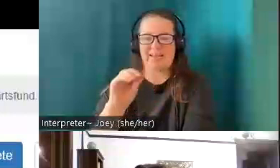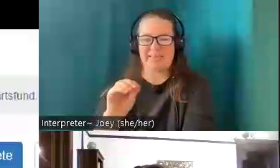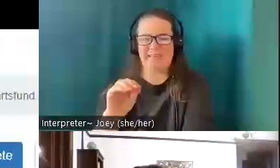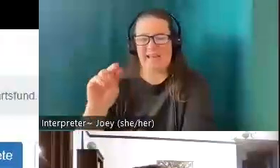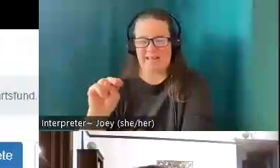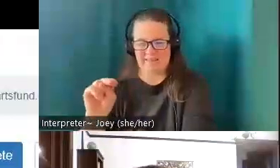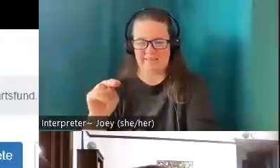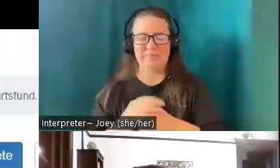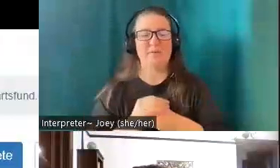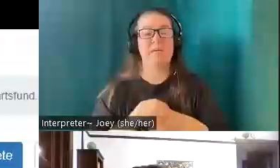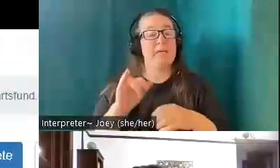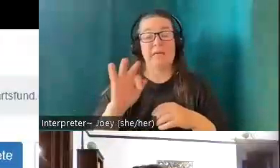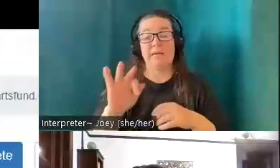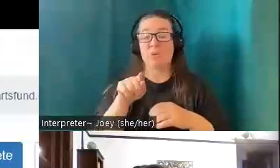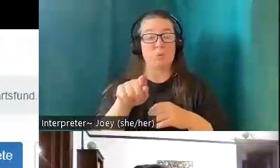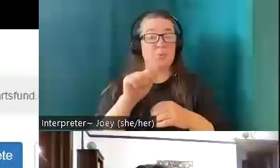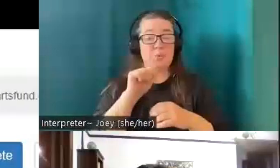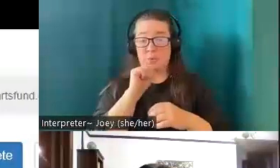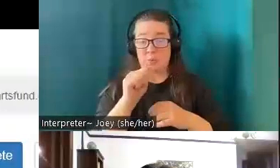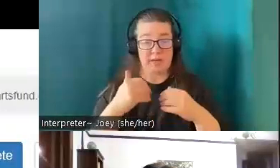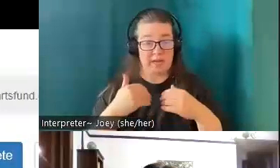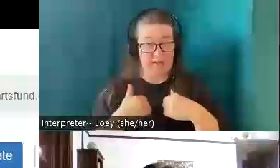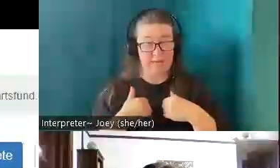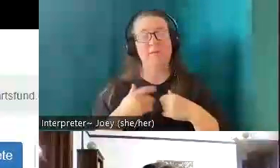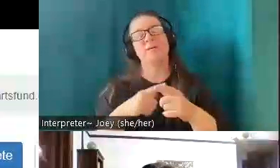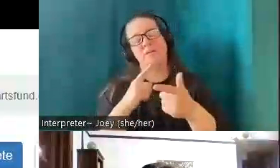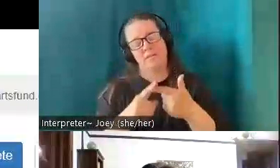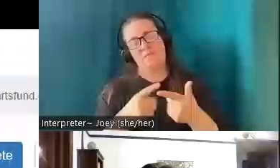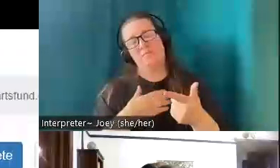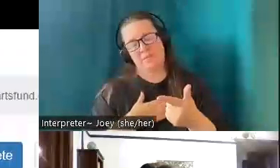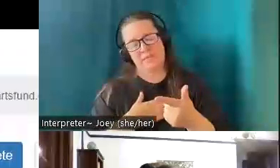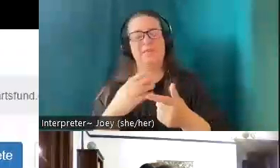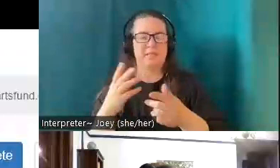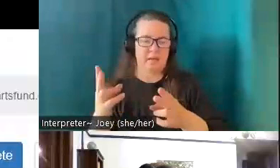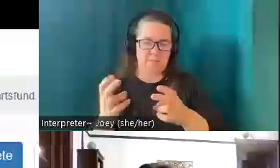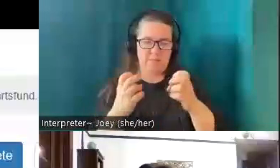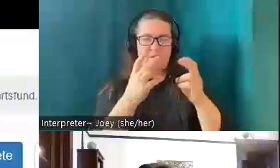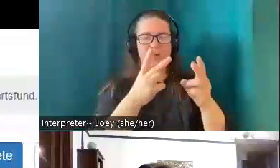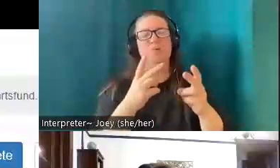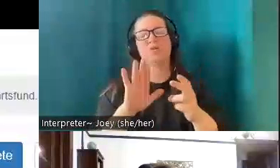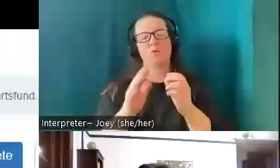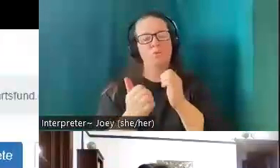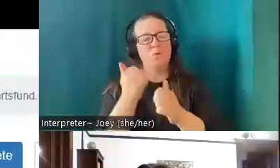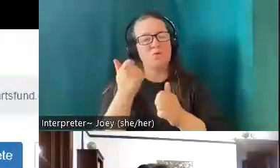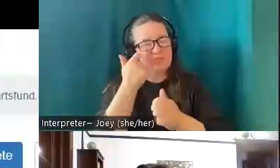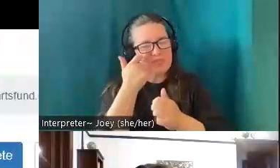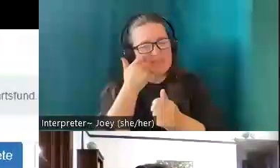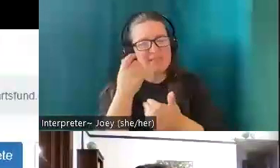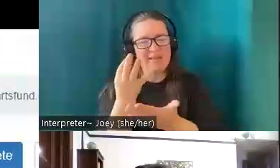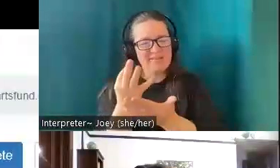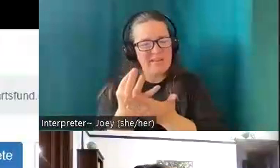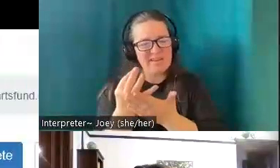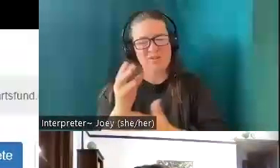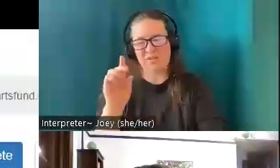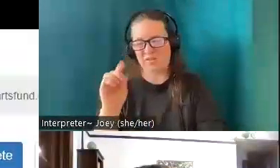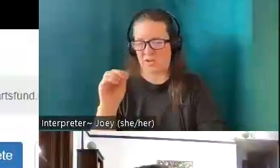IRS. You can upload your most recent financial documents instead. So we add a little bit more detail on what we mean by that. That should include an income